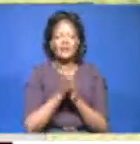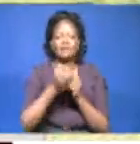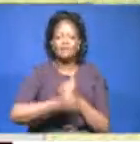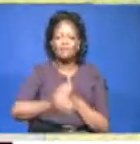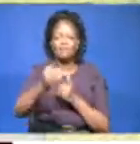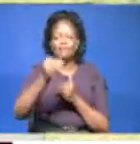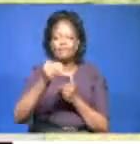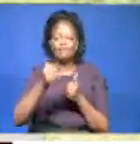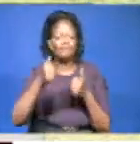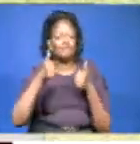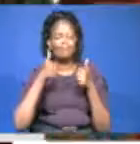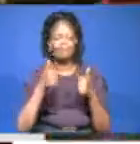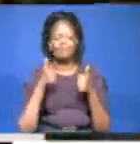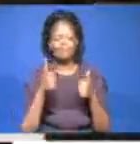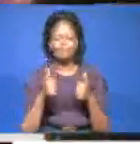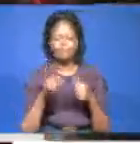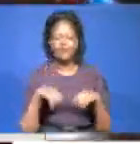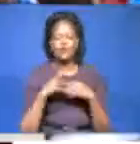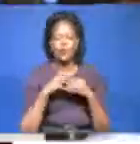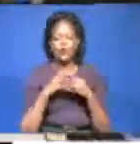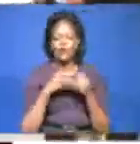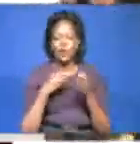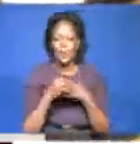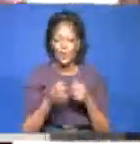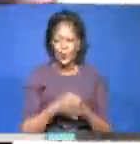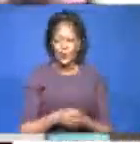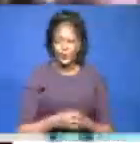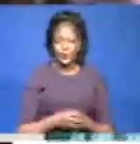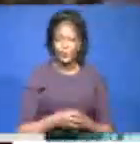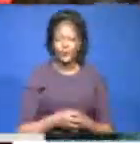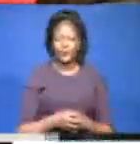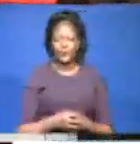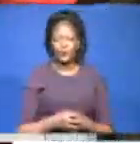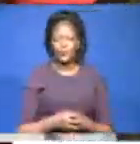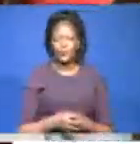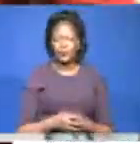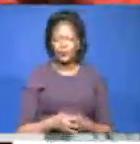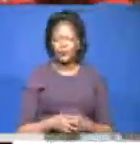have comfortable lives in schools. Achola Simon, Lifetime News.